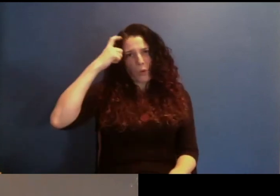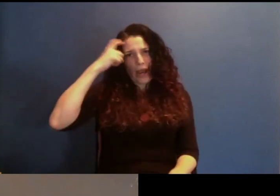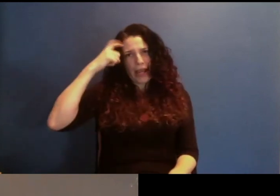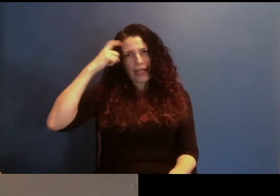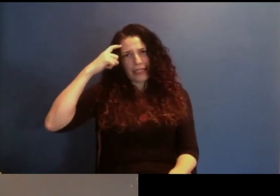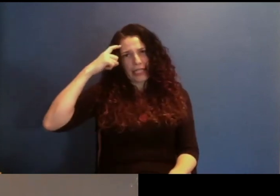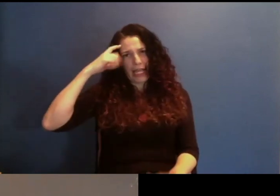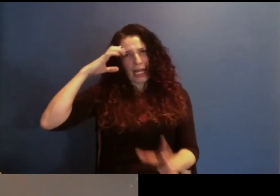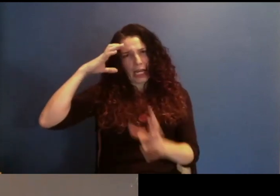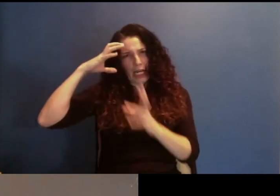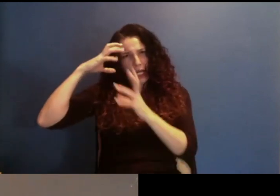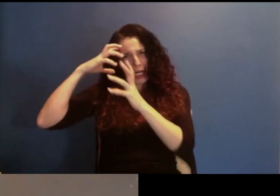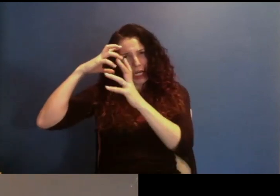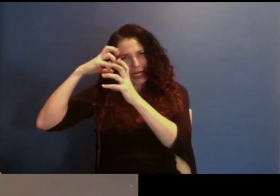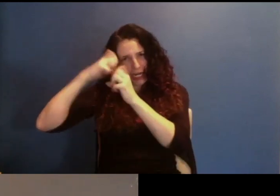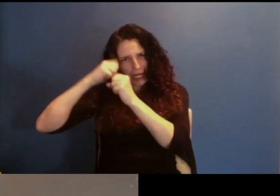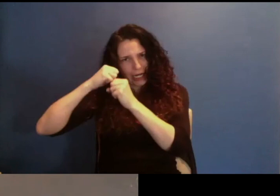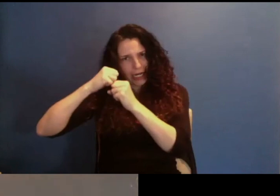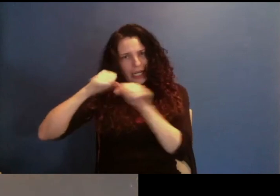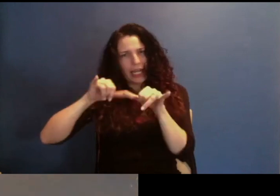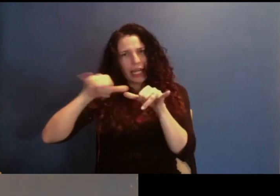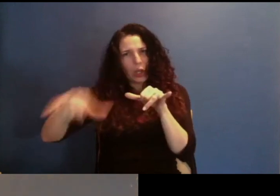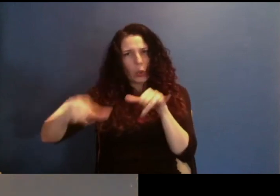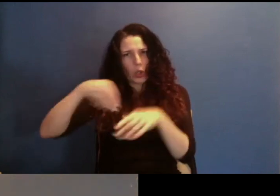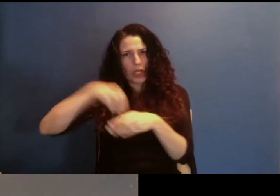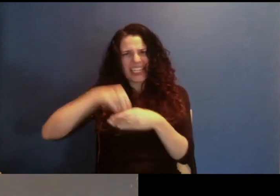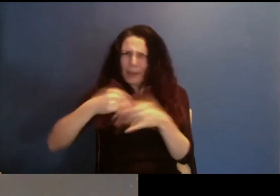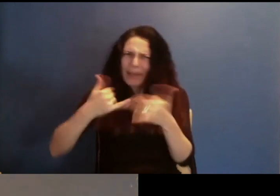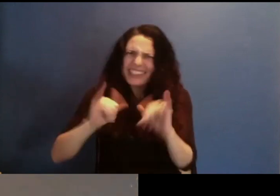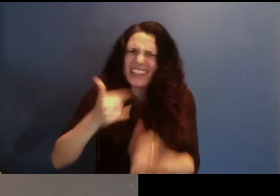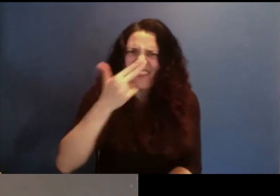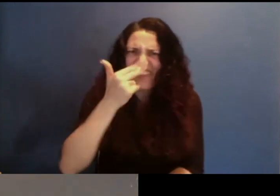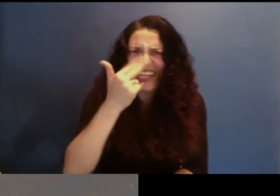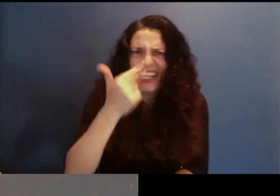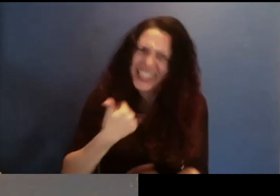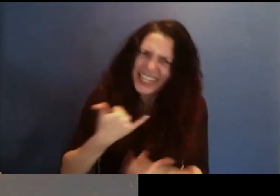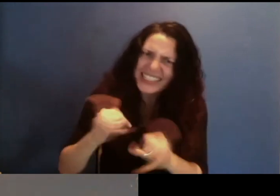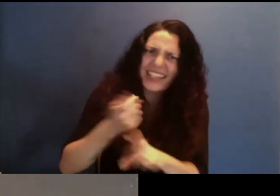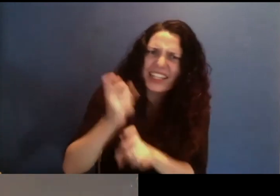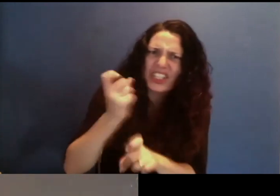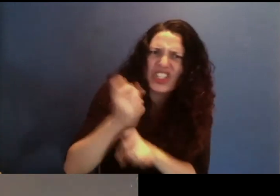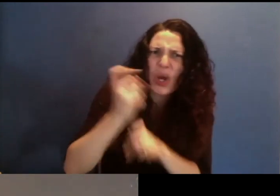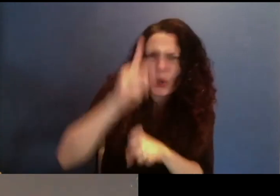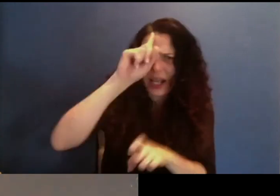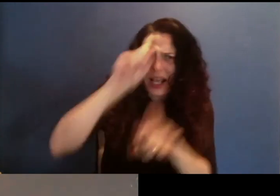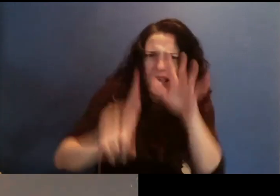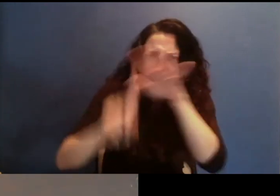also me just doing a brain check. Like, am I still funny? Can I come up with jokes like on the fly?